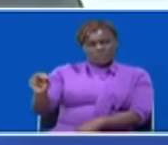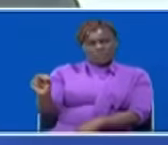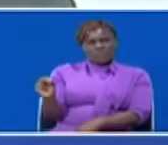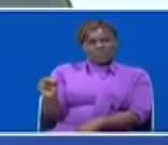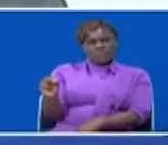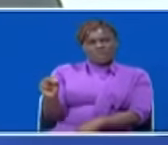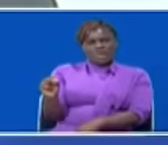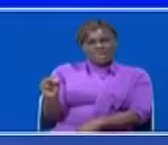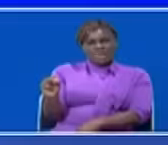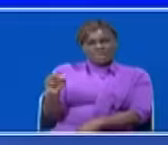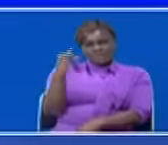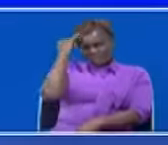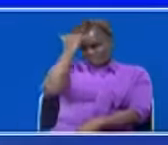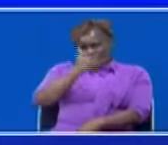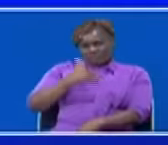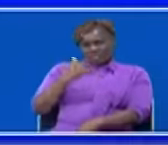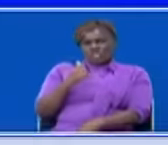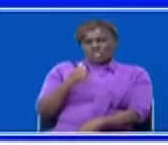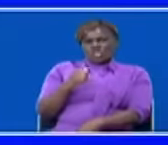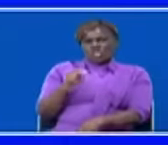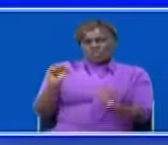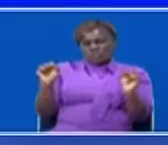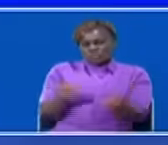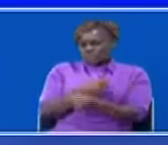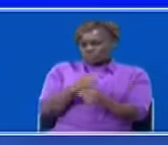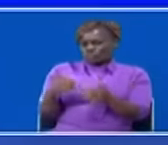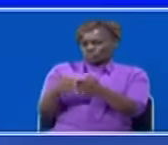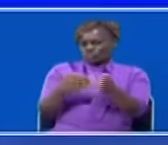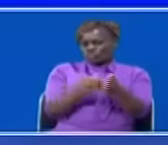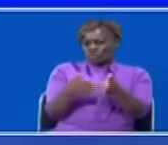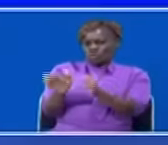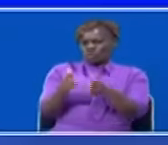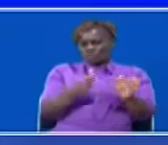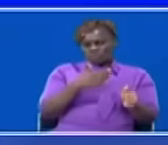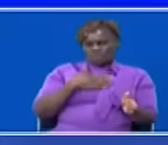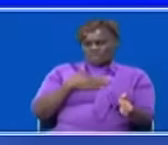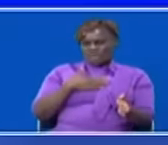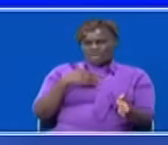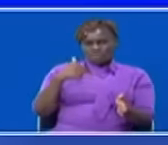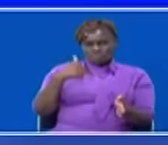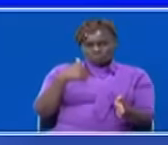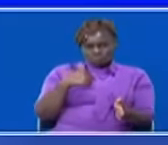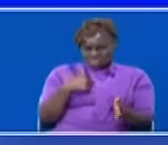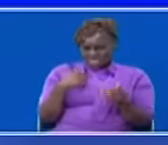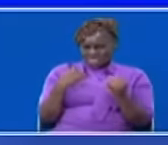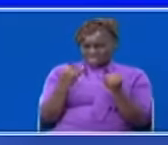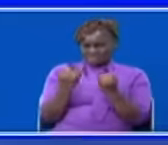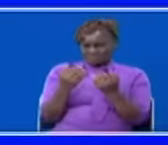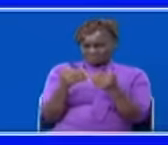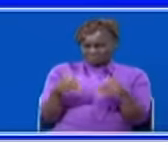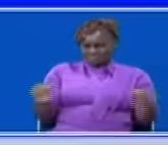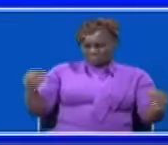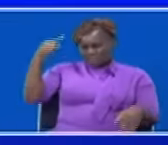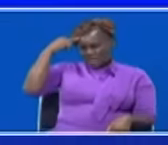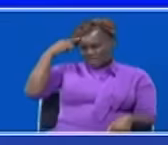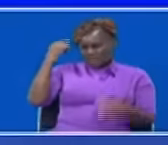No. Yvonne, nobody can restrict my options. I am a very independent-minded person.